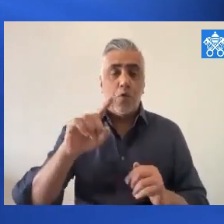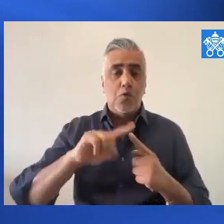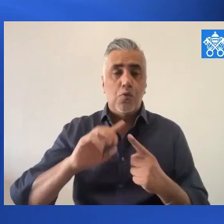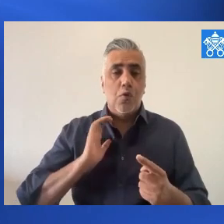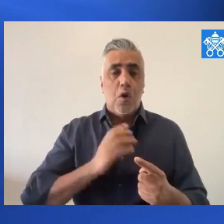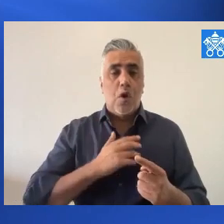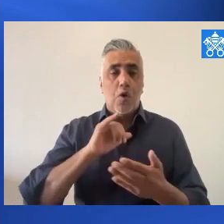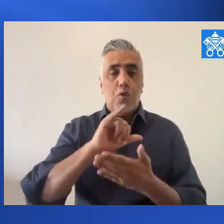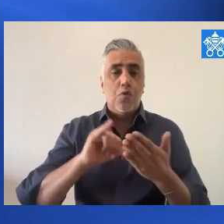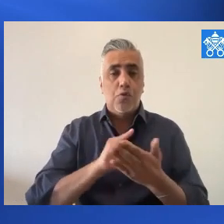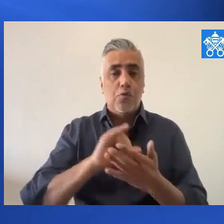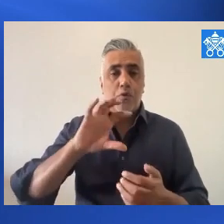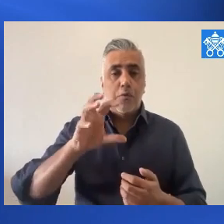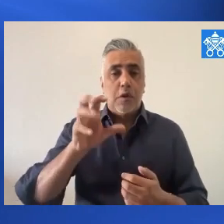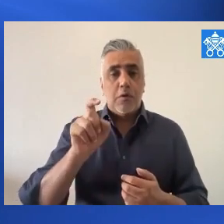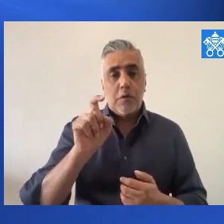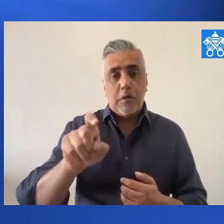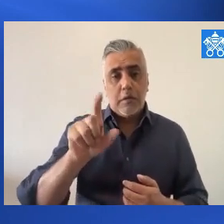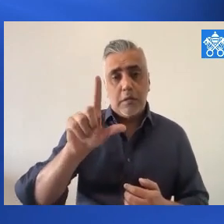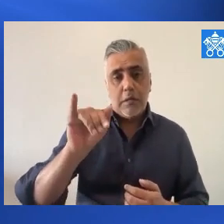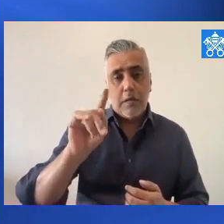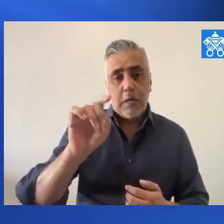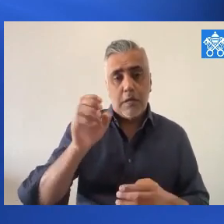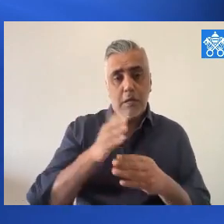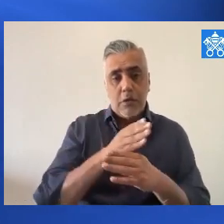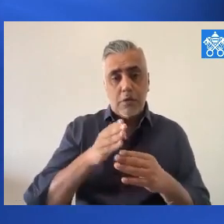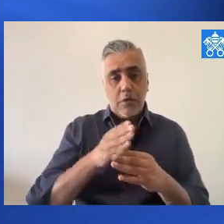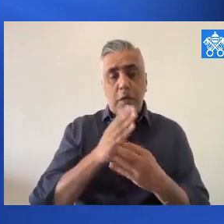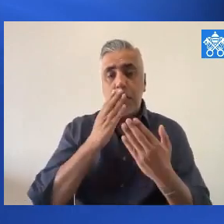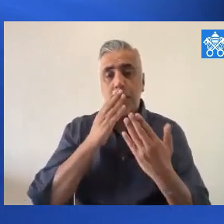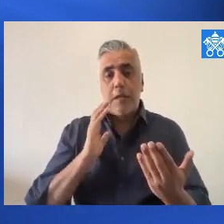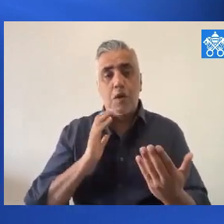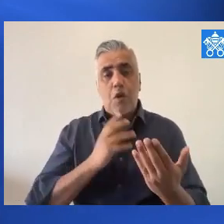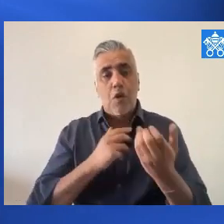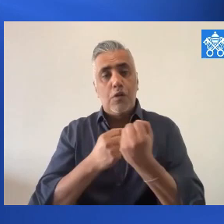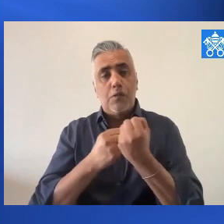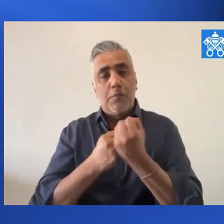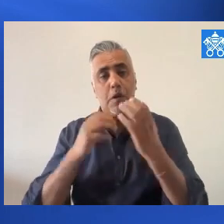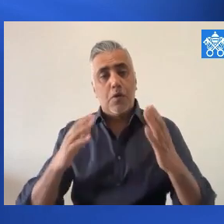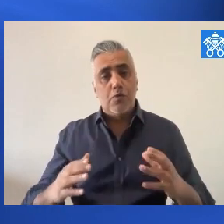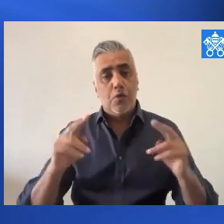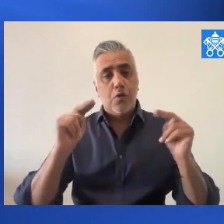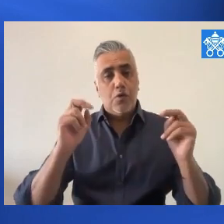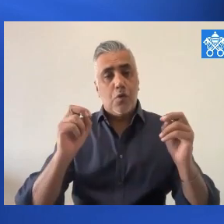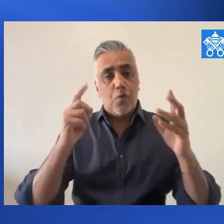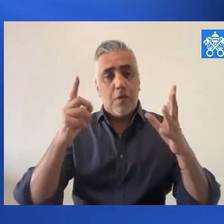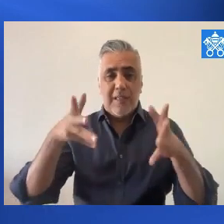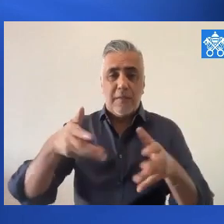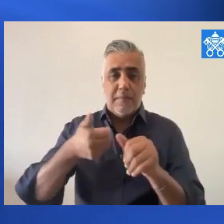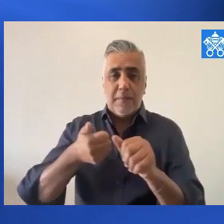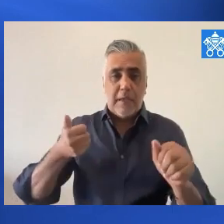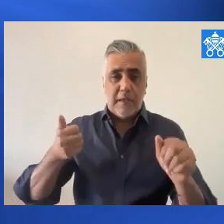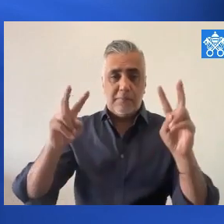America, Shalom World Television, Salt and Light Television, EWTN Television, Atmar